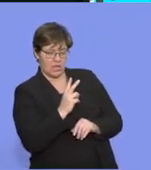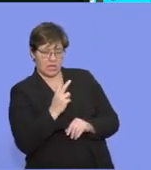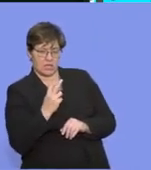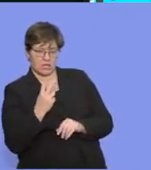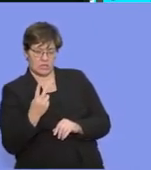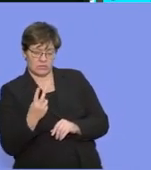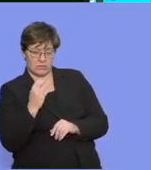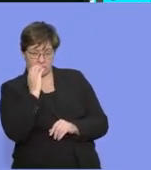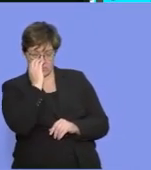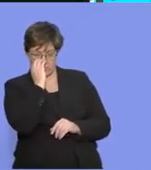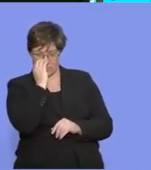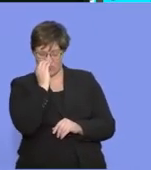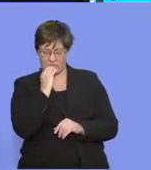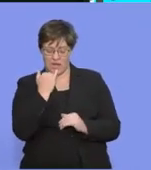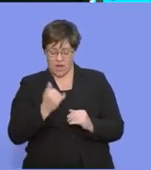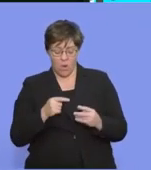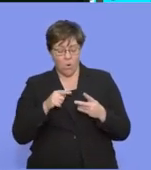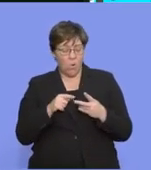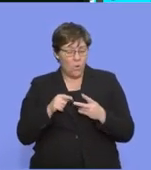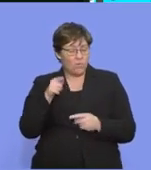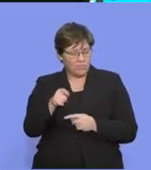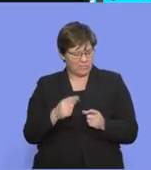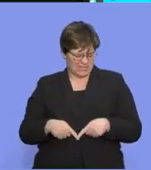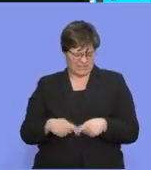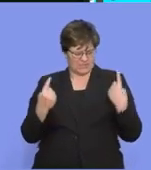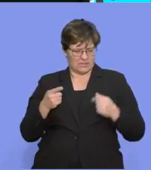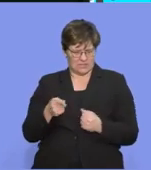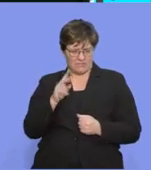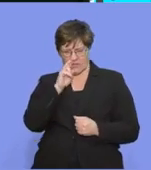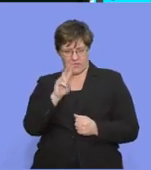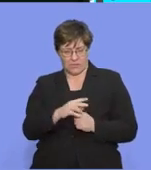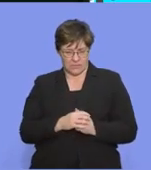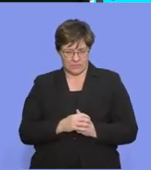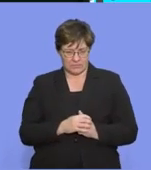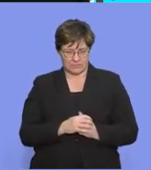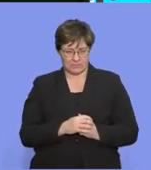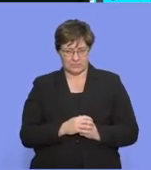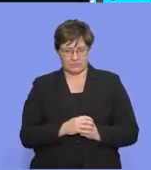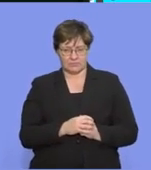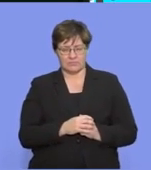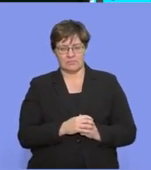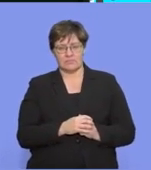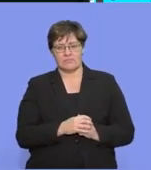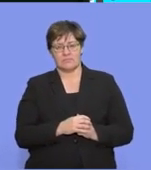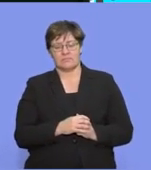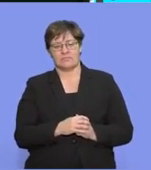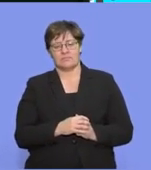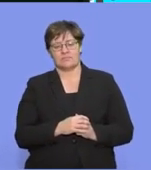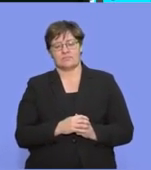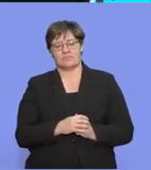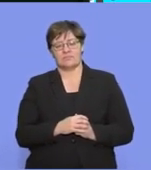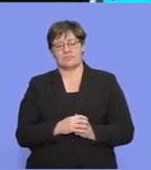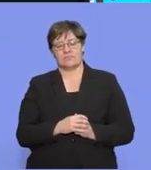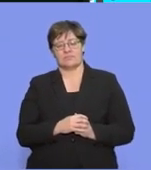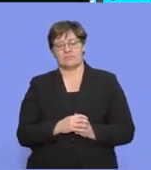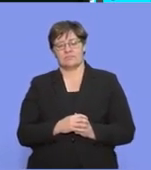that theory gradualism, and they were now offering a theory that was different, or an